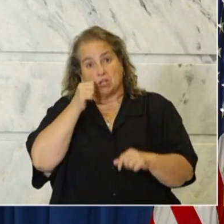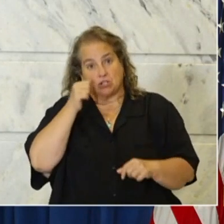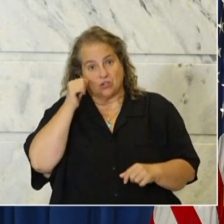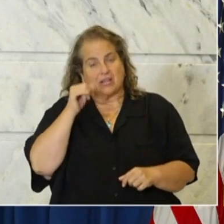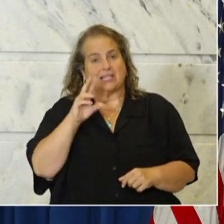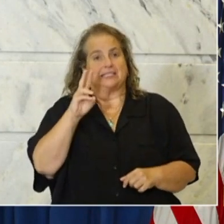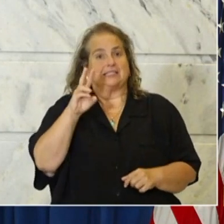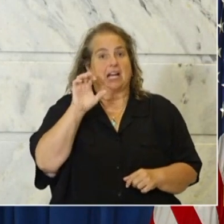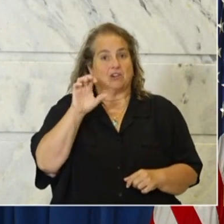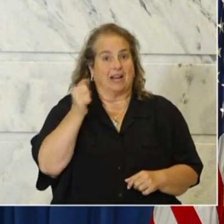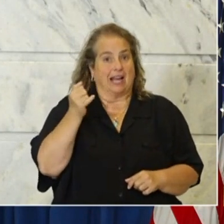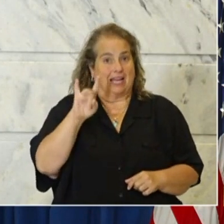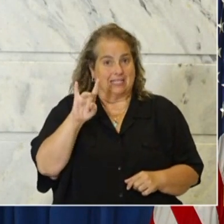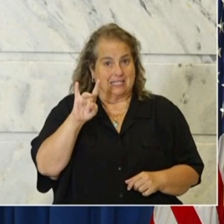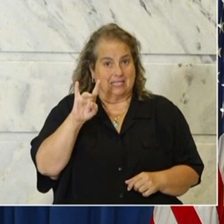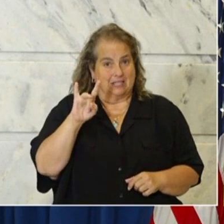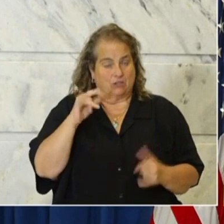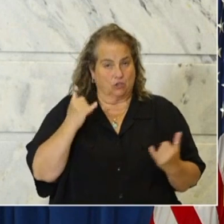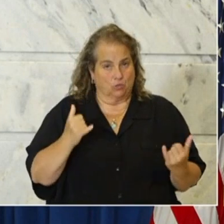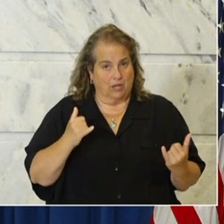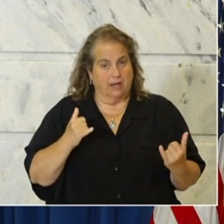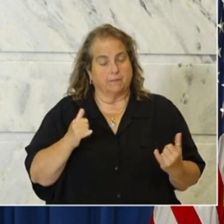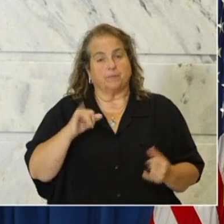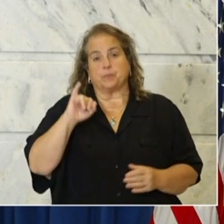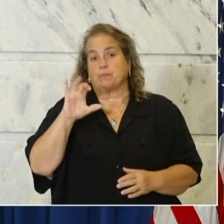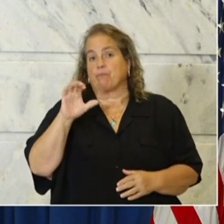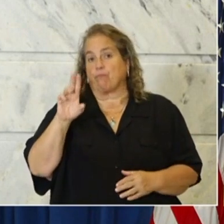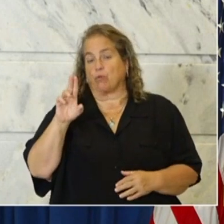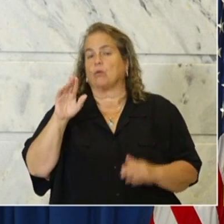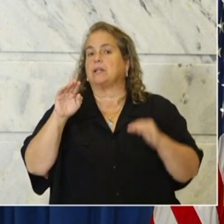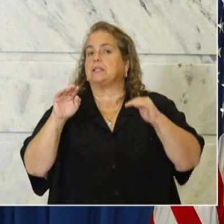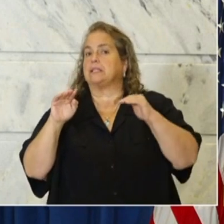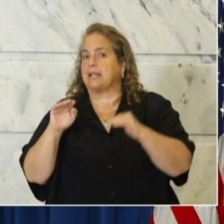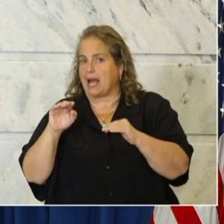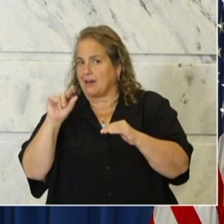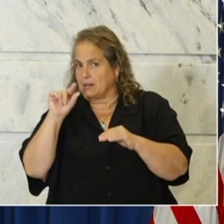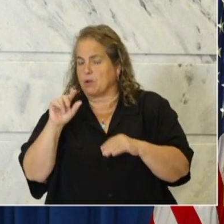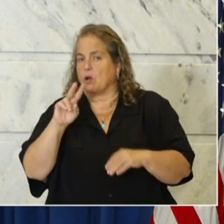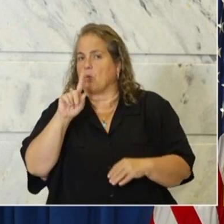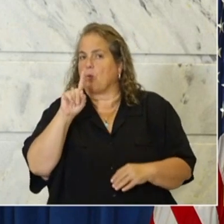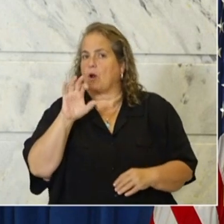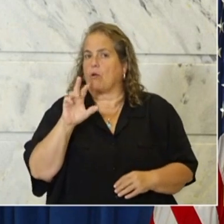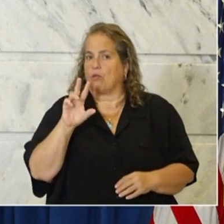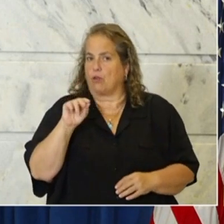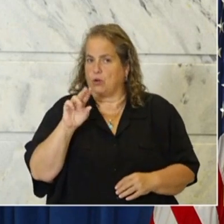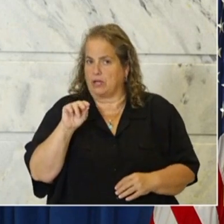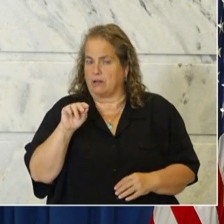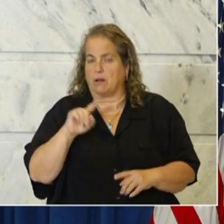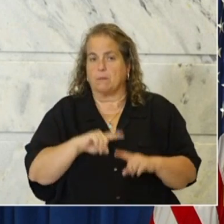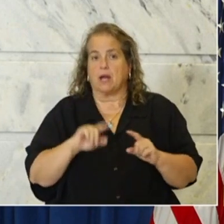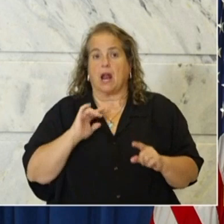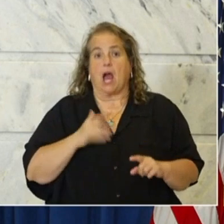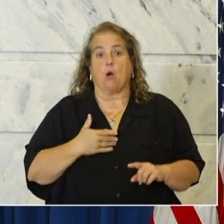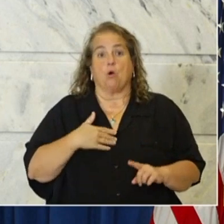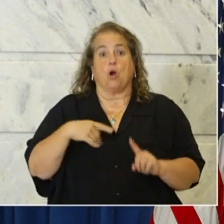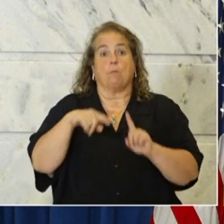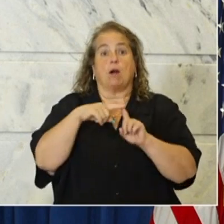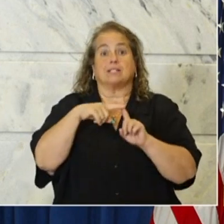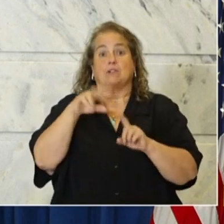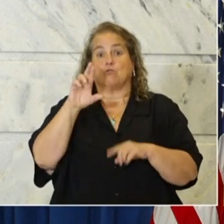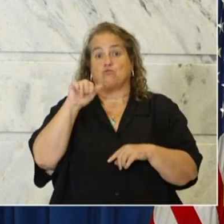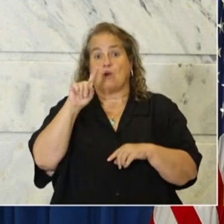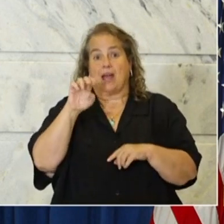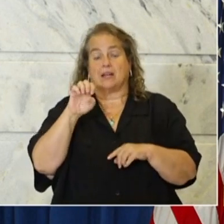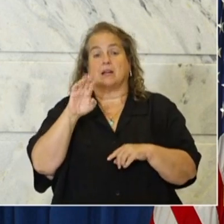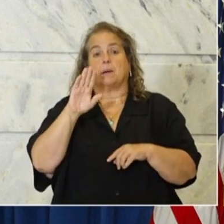at 618 today. ICU is down a little bit, 130. But our positivity rate today, based